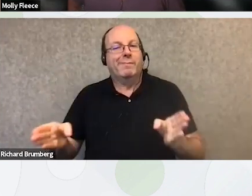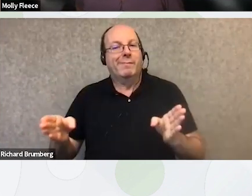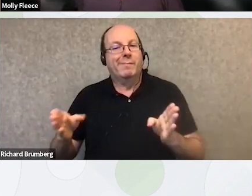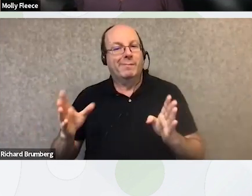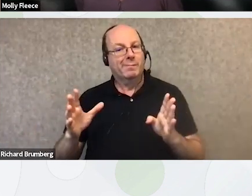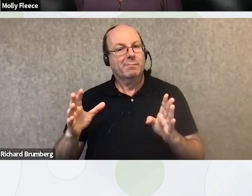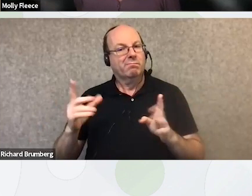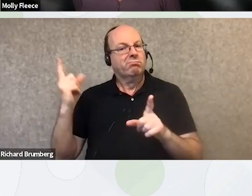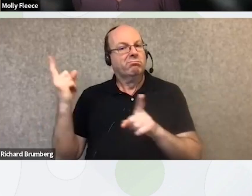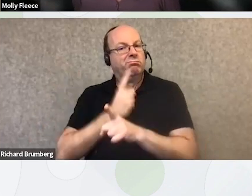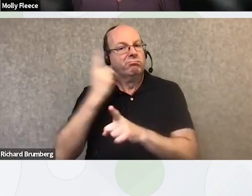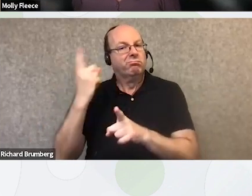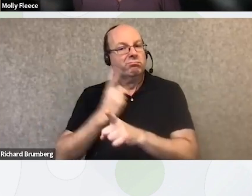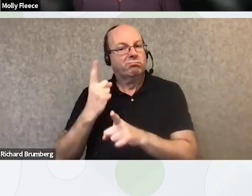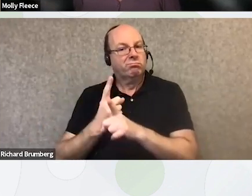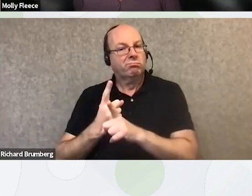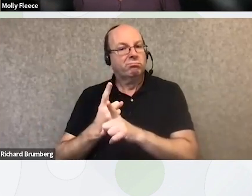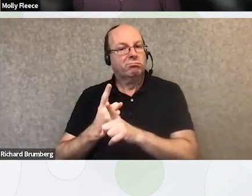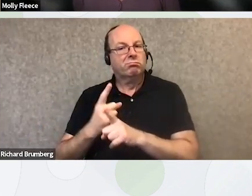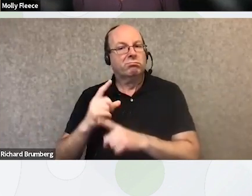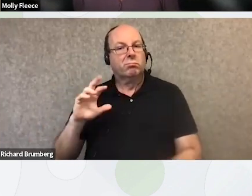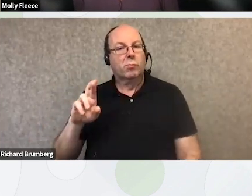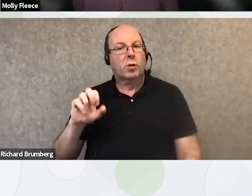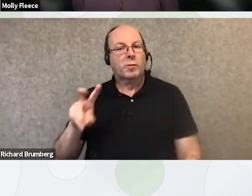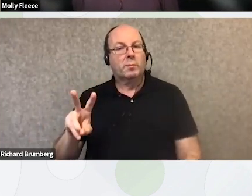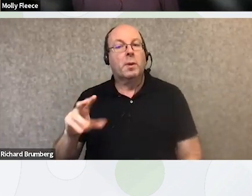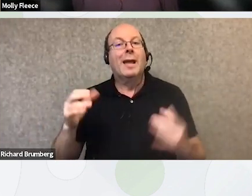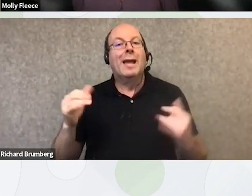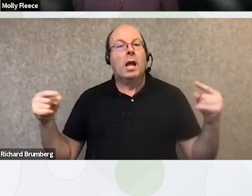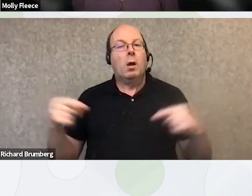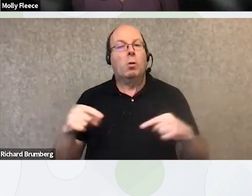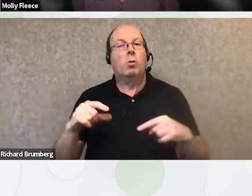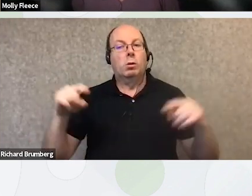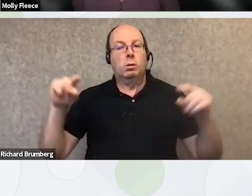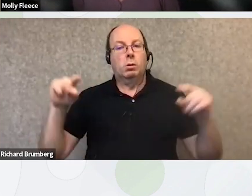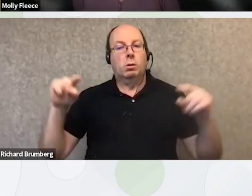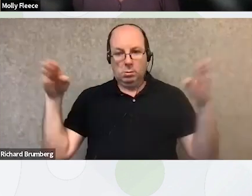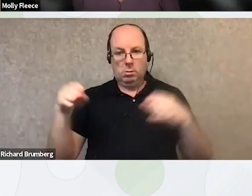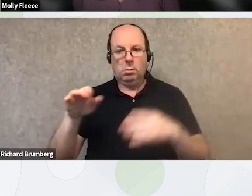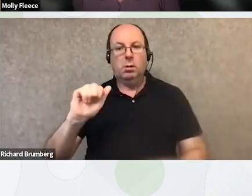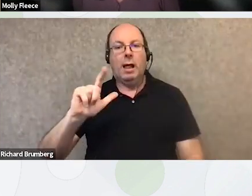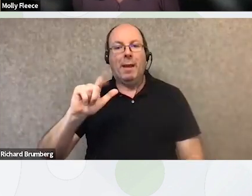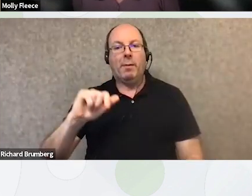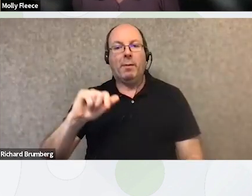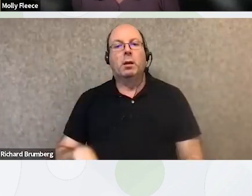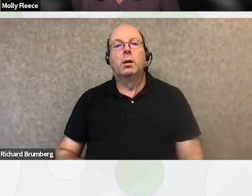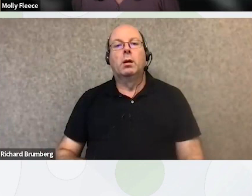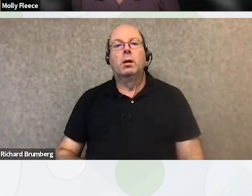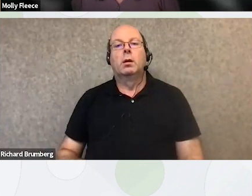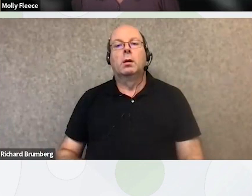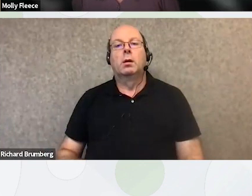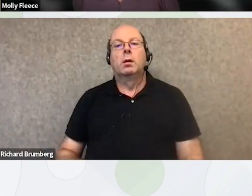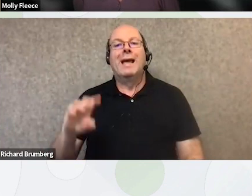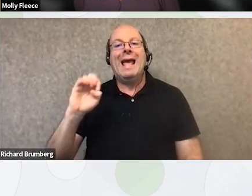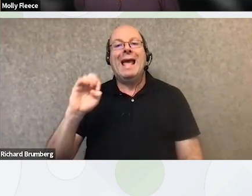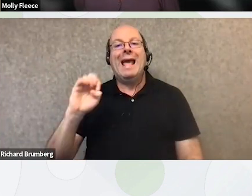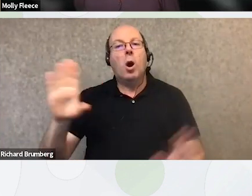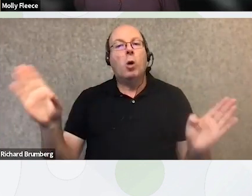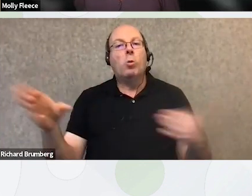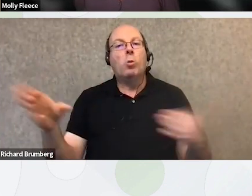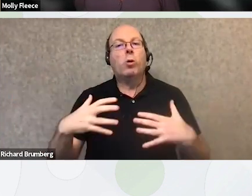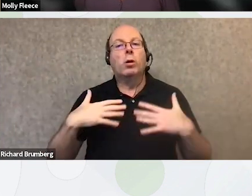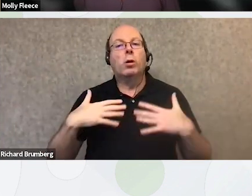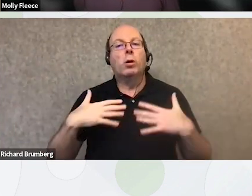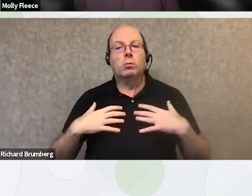And then lastly, what are we seeing in Alabama? This is looking at viral respiratory disease emergency room visits for both